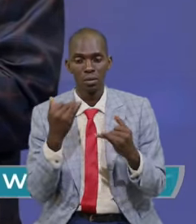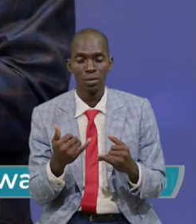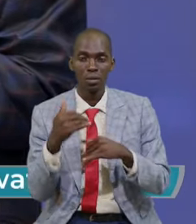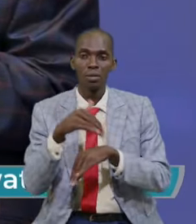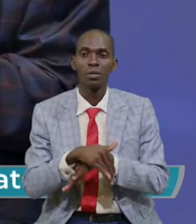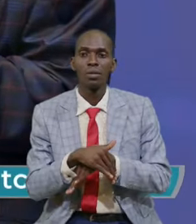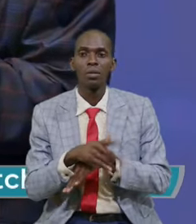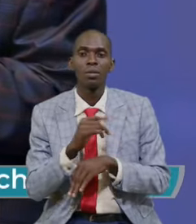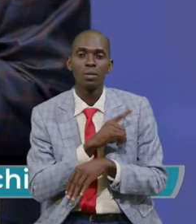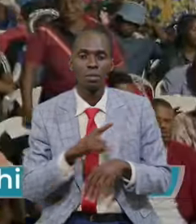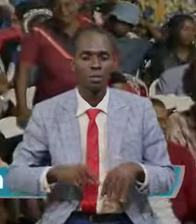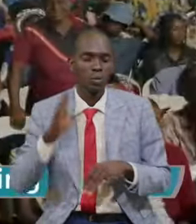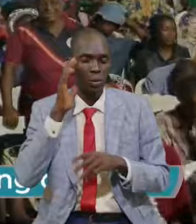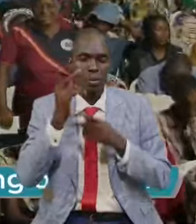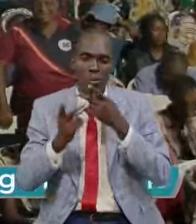the Lord will visit you.